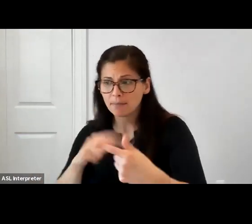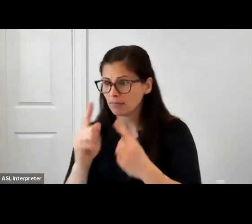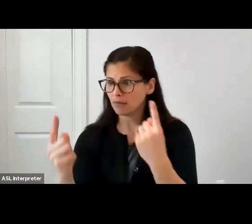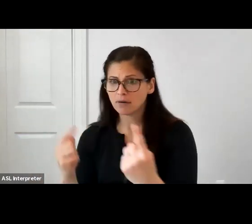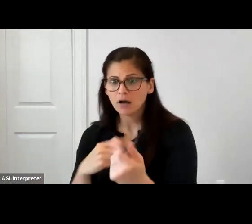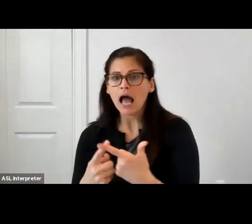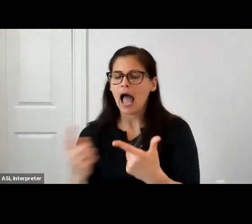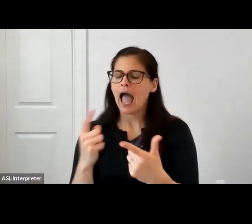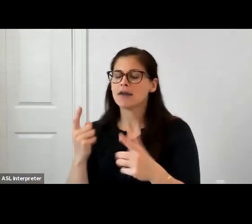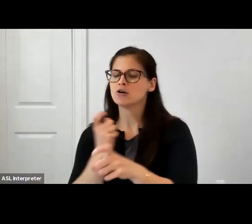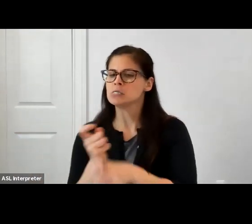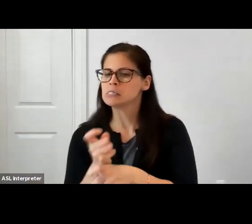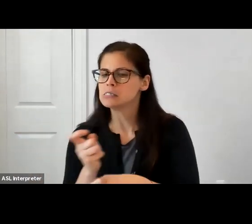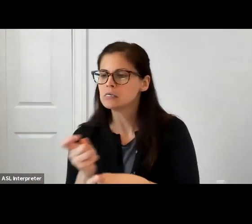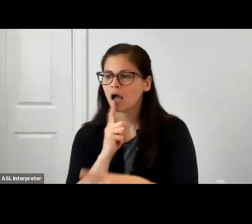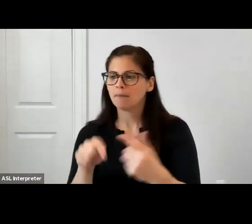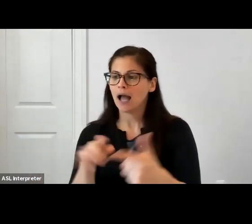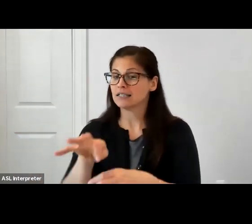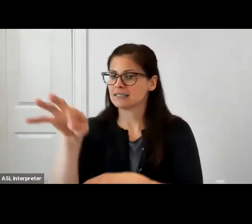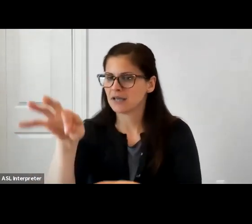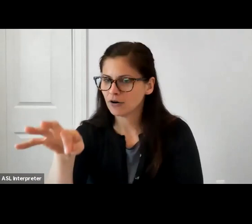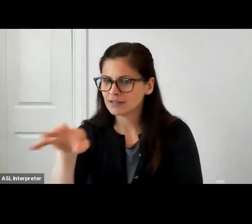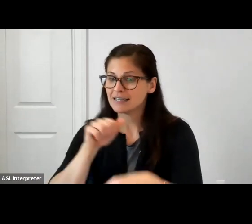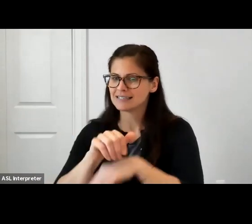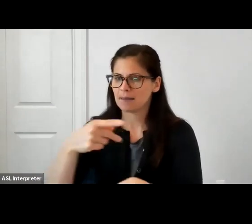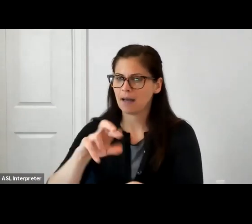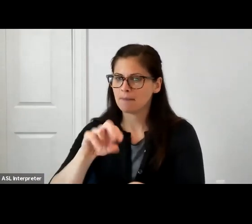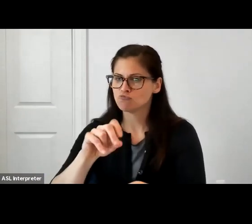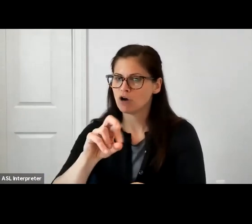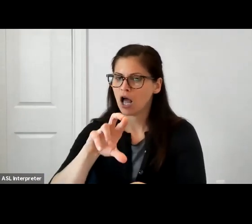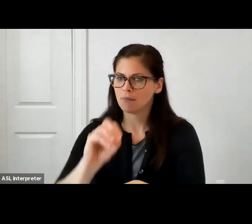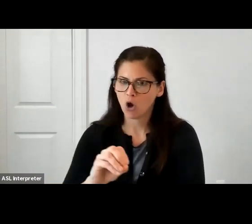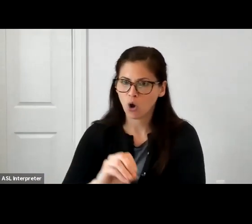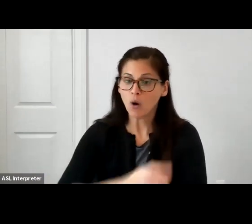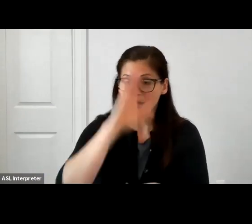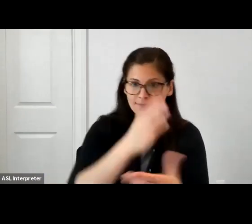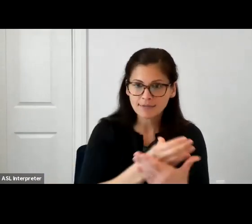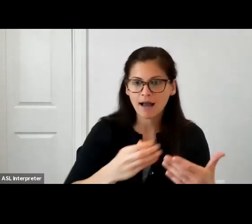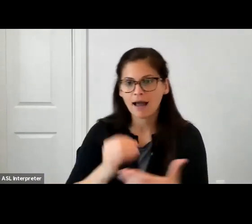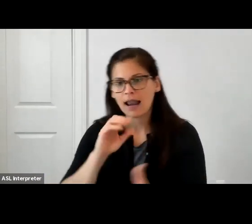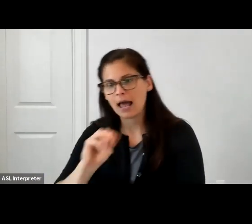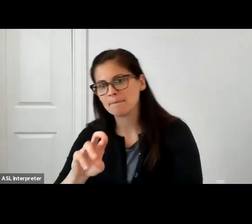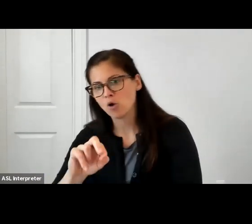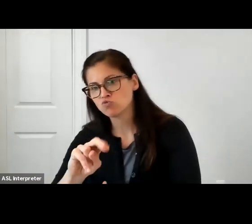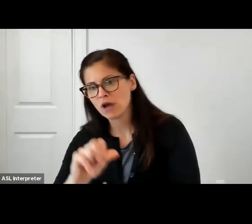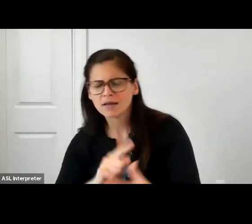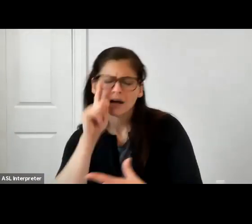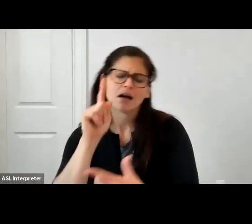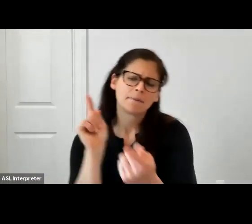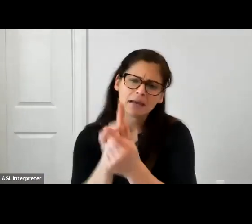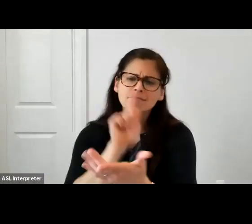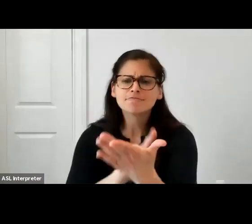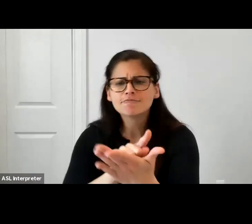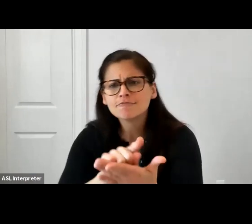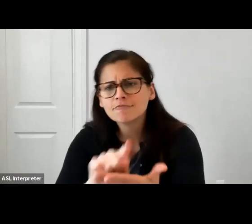by spirits and visions sent by Prospero. Ferdinand and Miranda meet and fall in love. Prospero's slave, the island